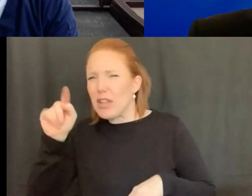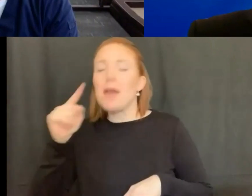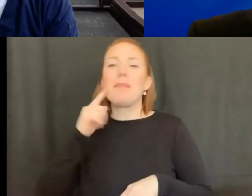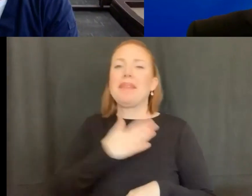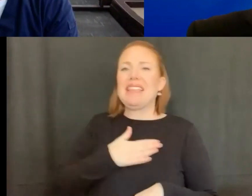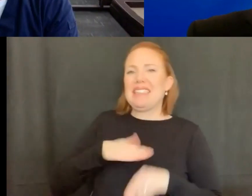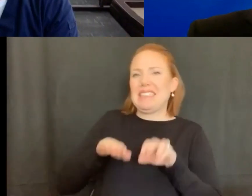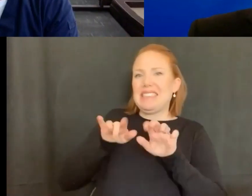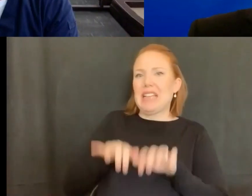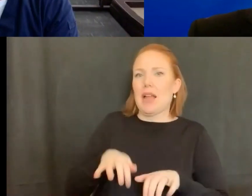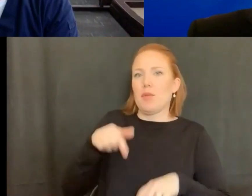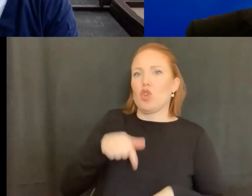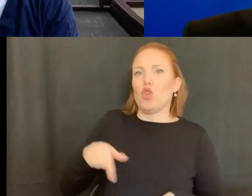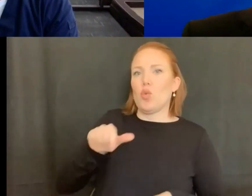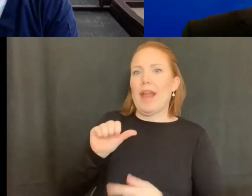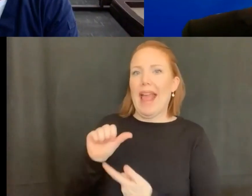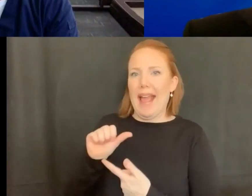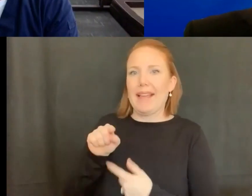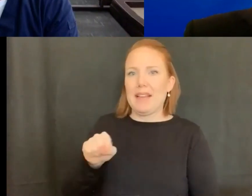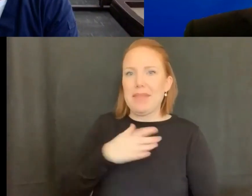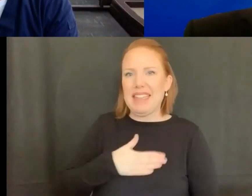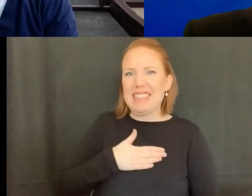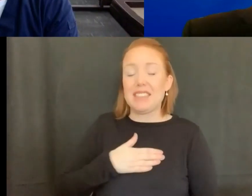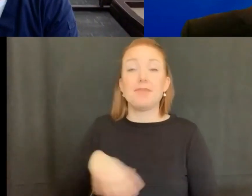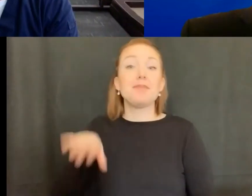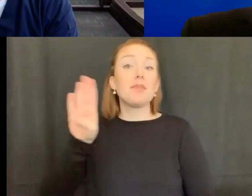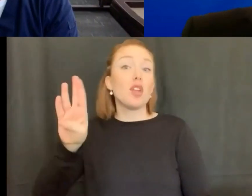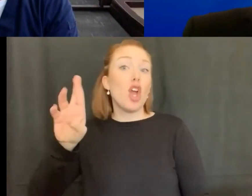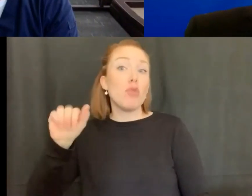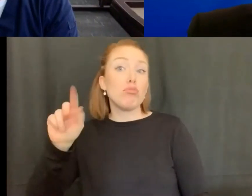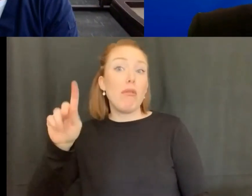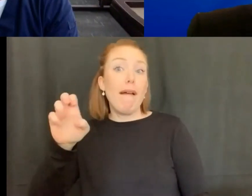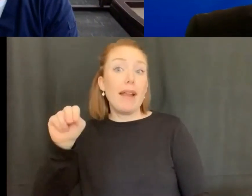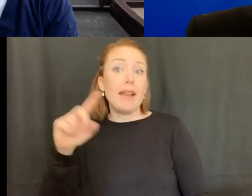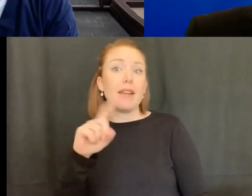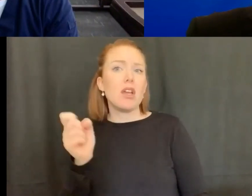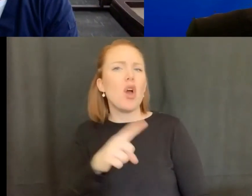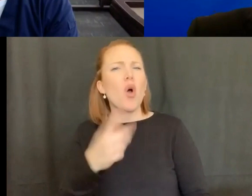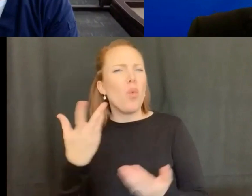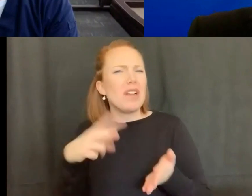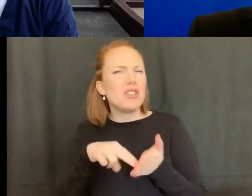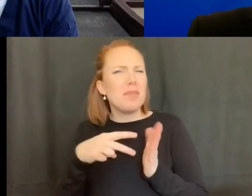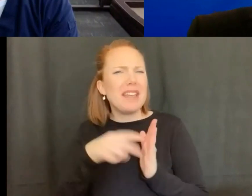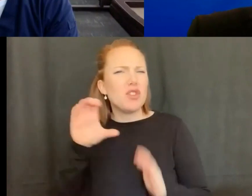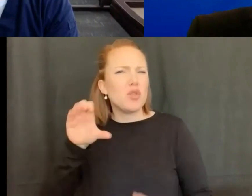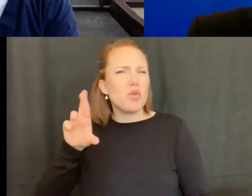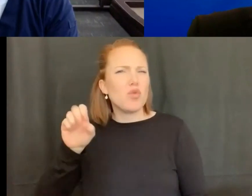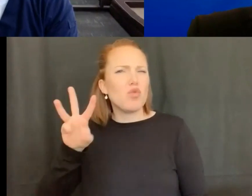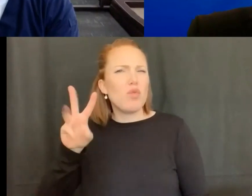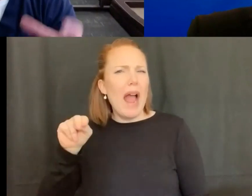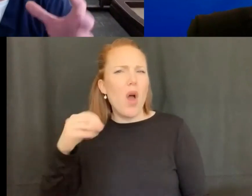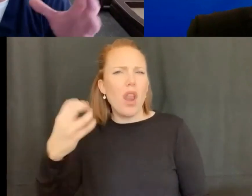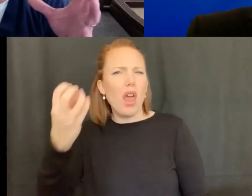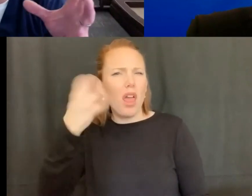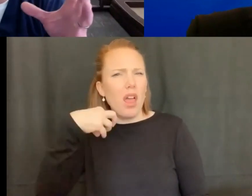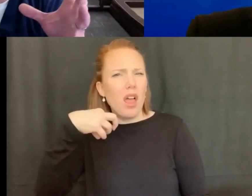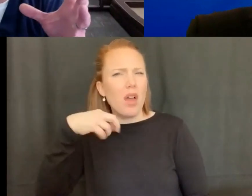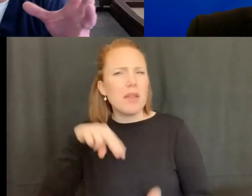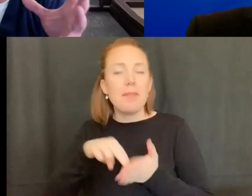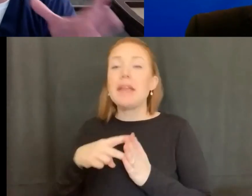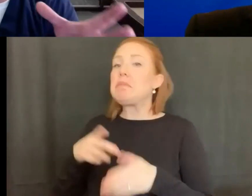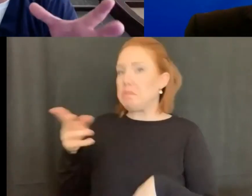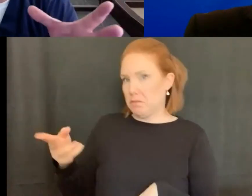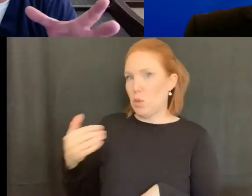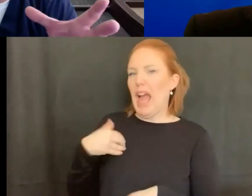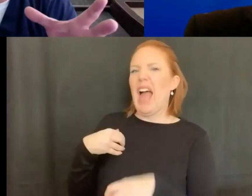the Q&A. Question from Braden. What does it mean to crown a tooth? Okay, so that's when you take a tooth that